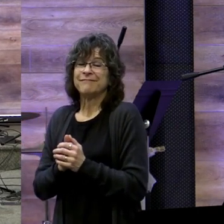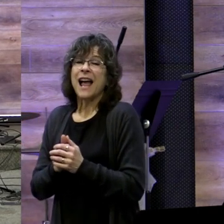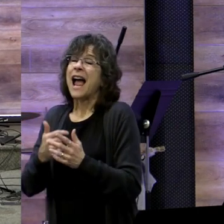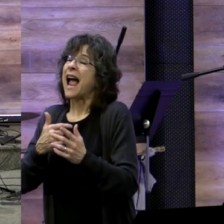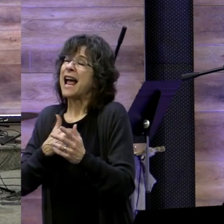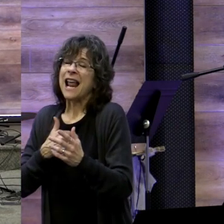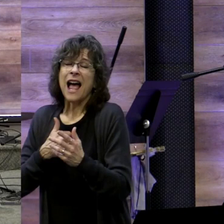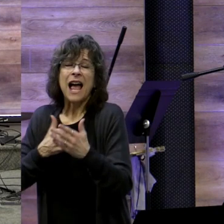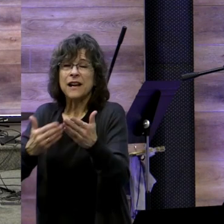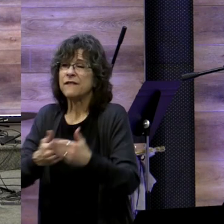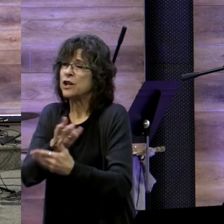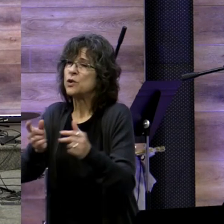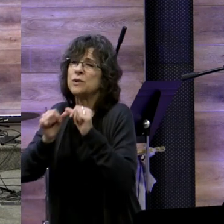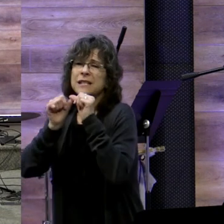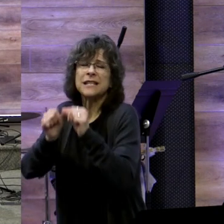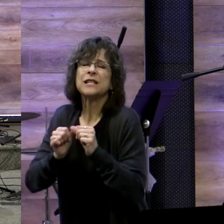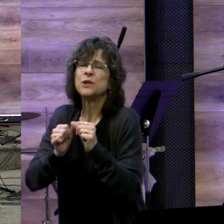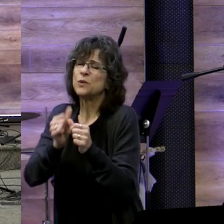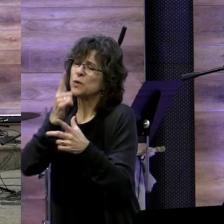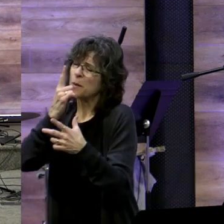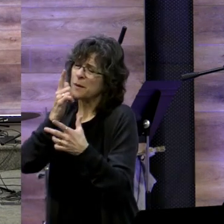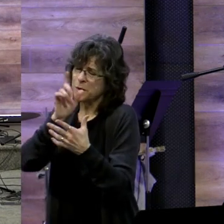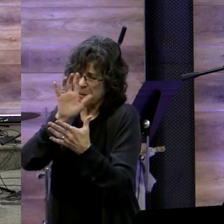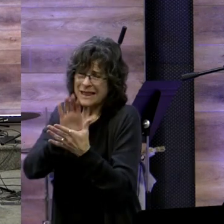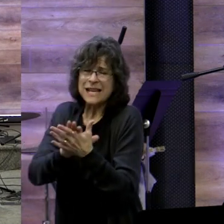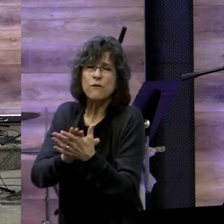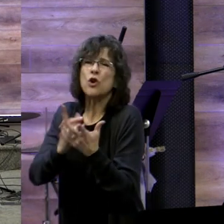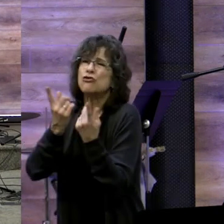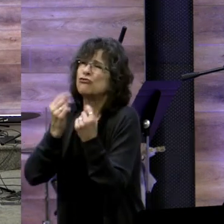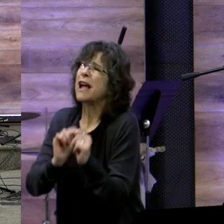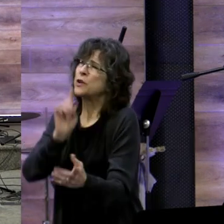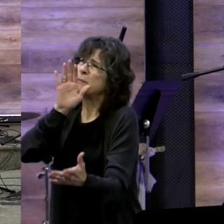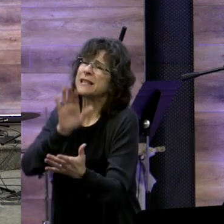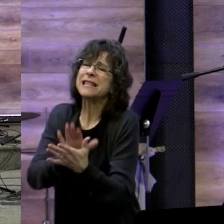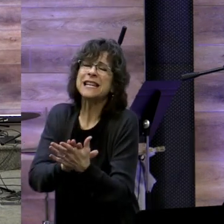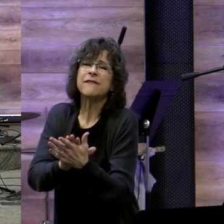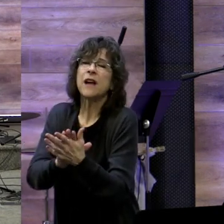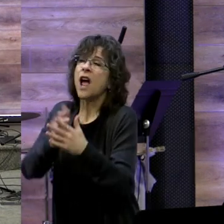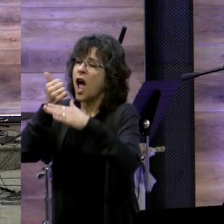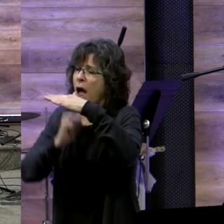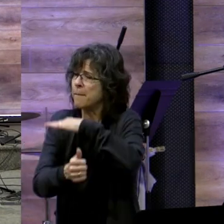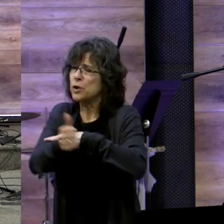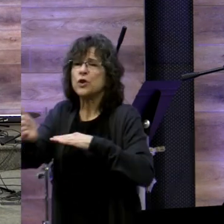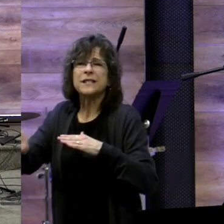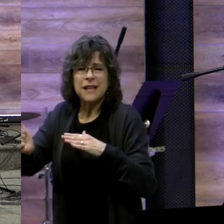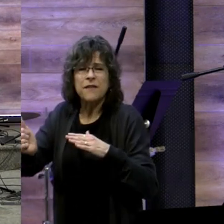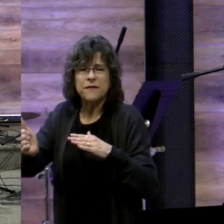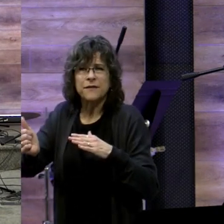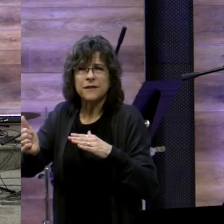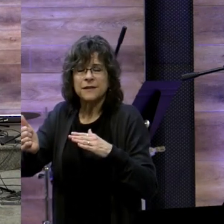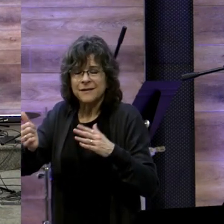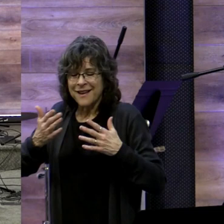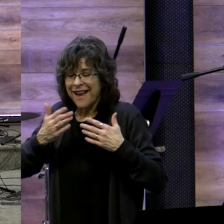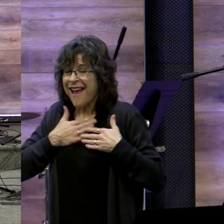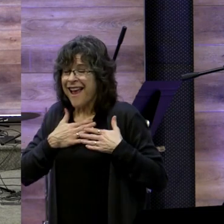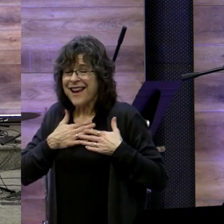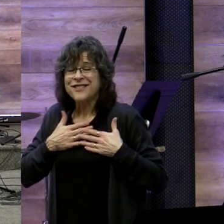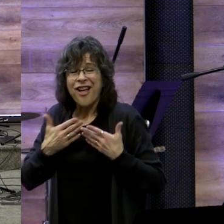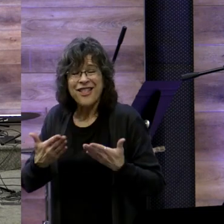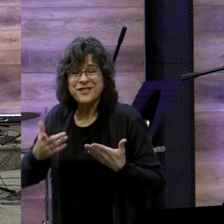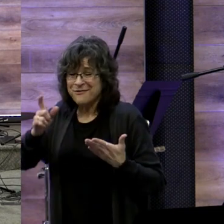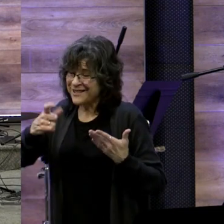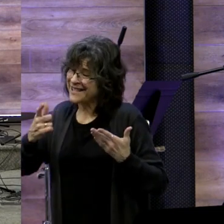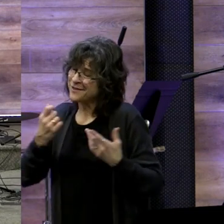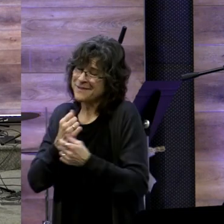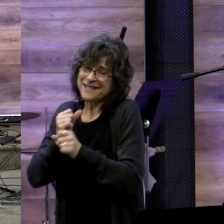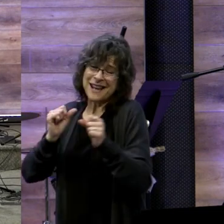believe in him, to trust him, to humble yourself and acknowledge your need to be saved, that you have sinned and